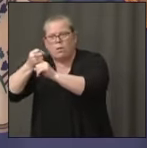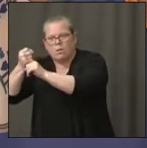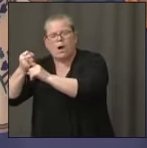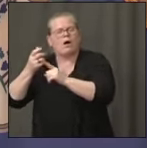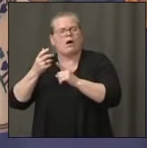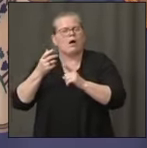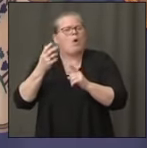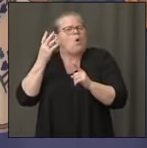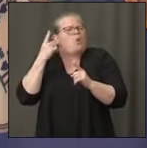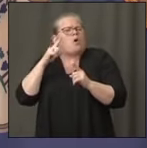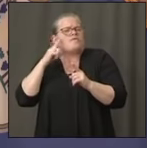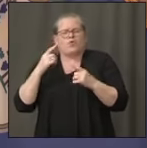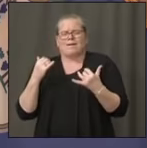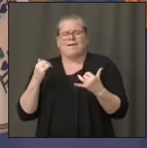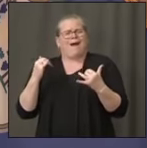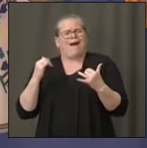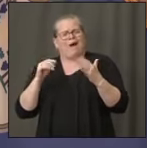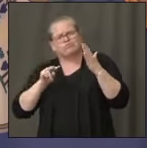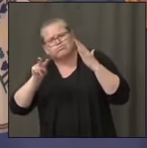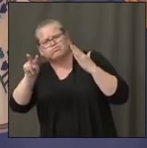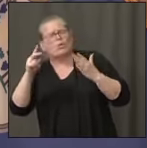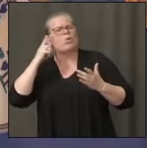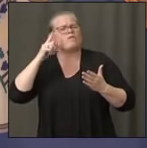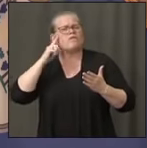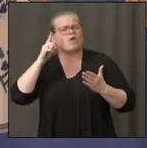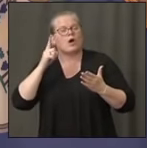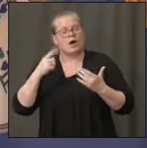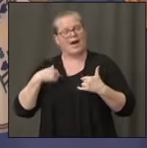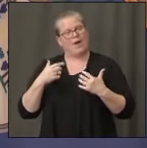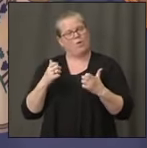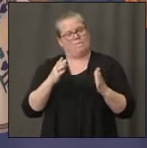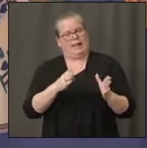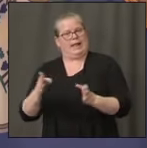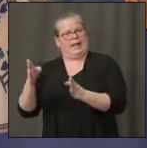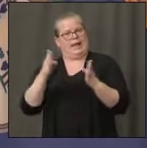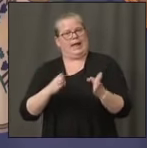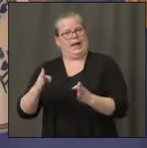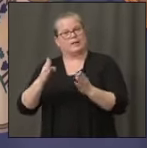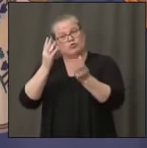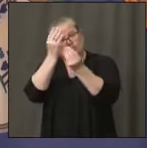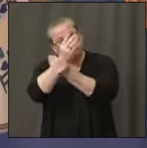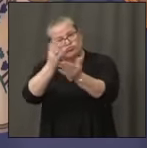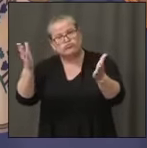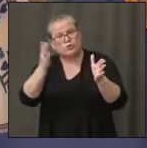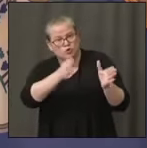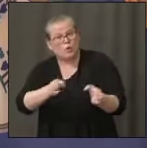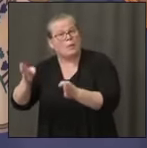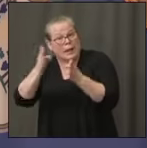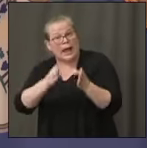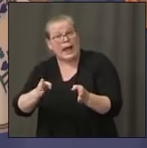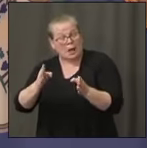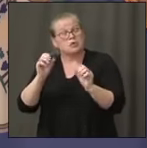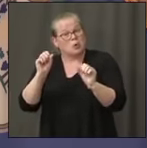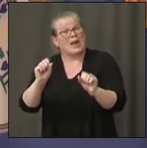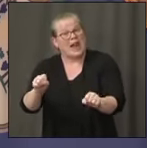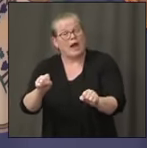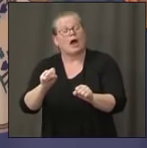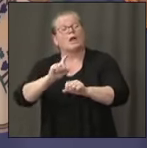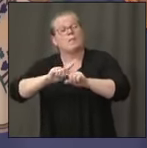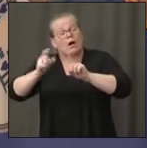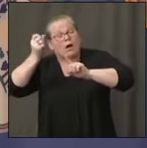idea of how we're thinking about events going forward. So you can plan accordingly, comma, be wary. Because if the